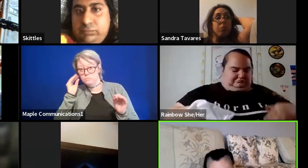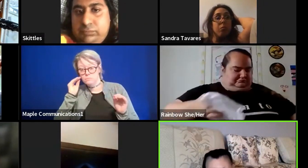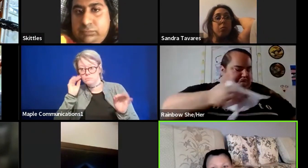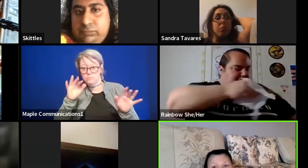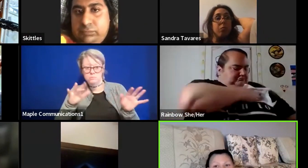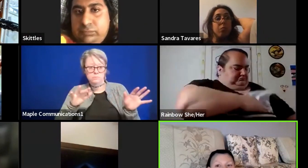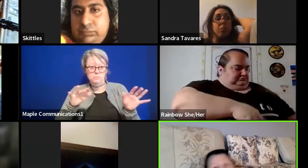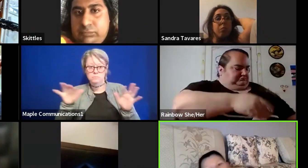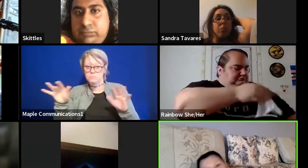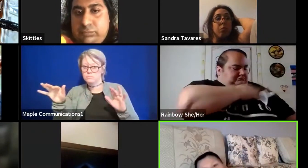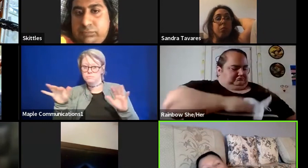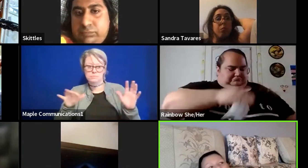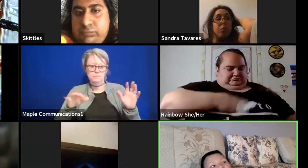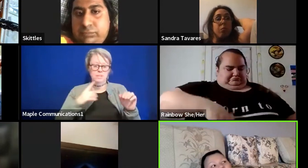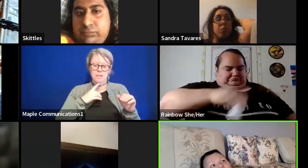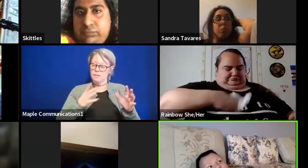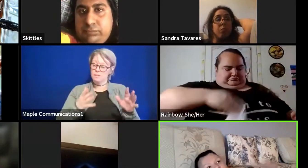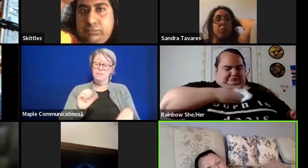sort of like Skittles. You're trying to keep it,